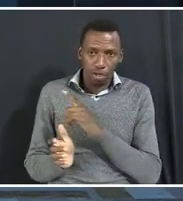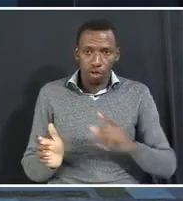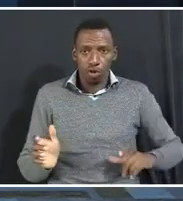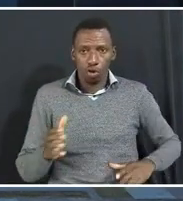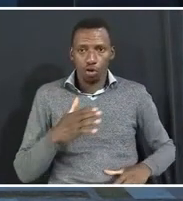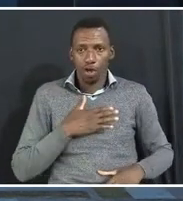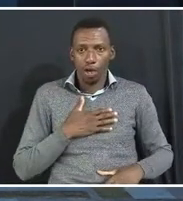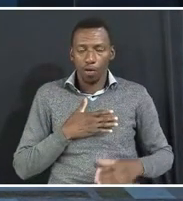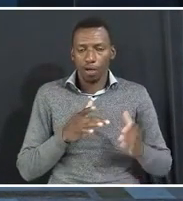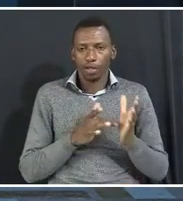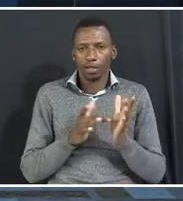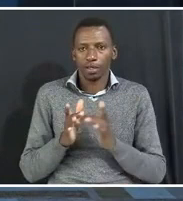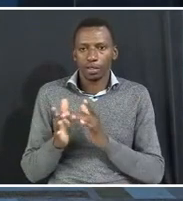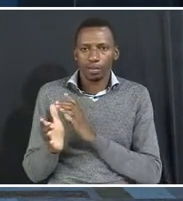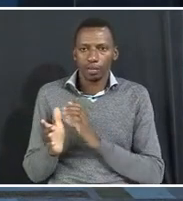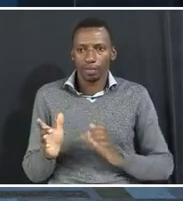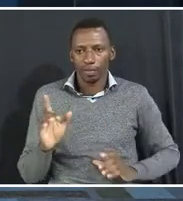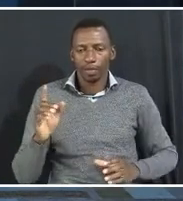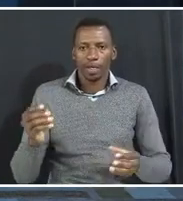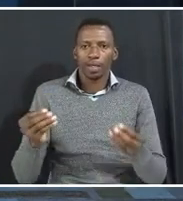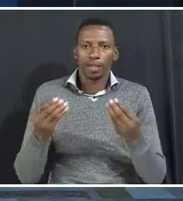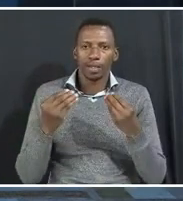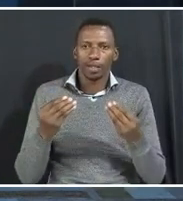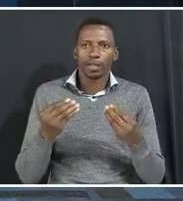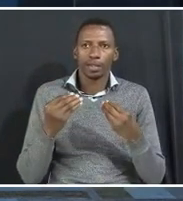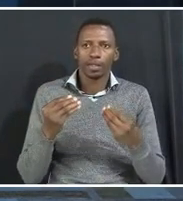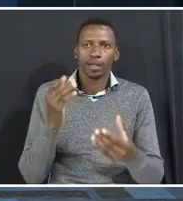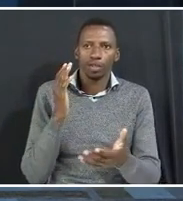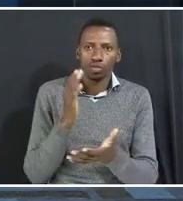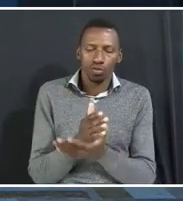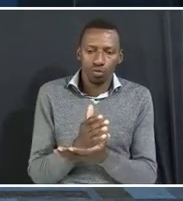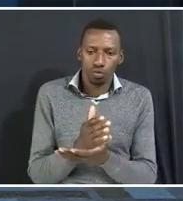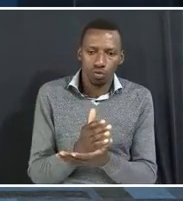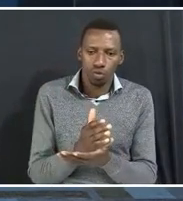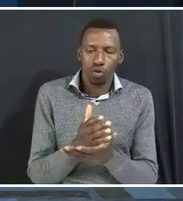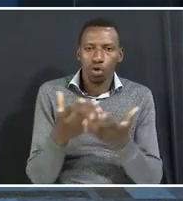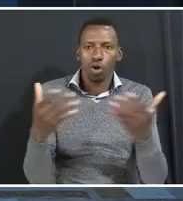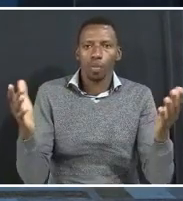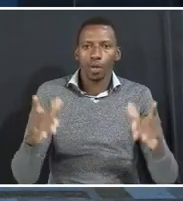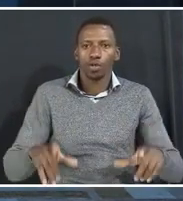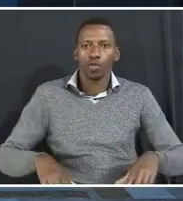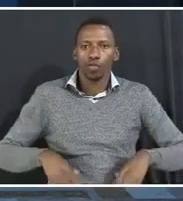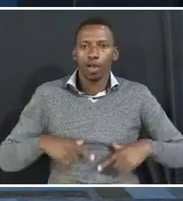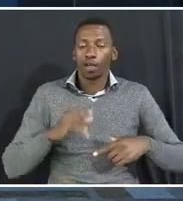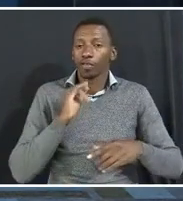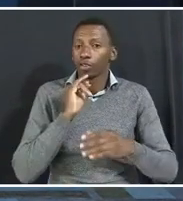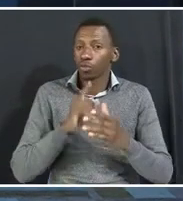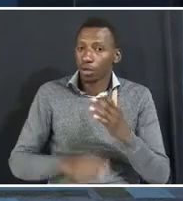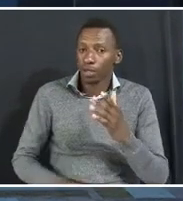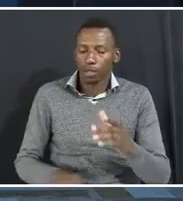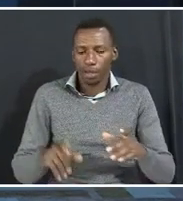Christ teaches that the true object of life is ministry.